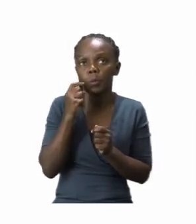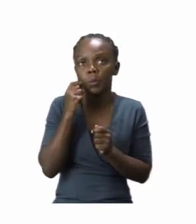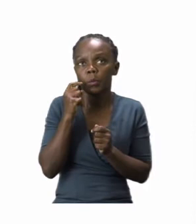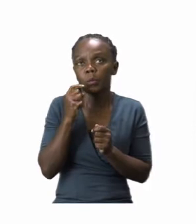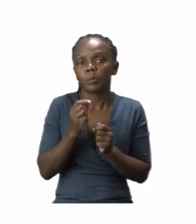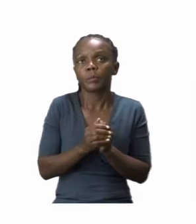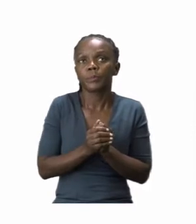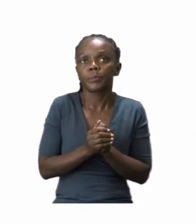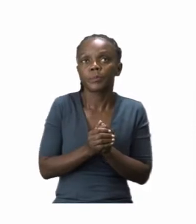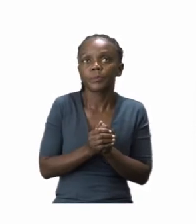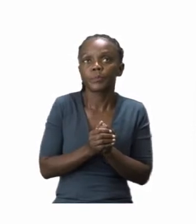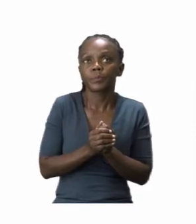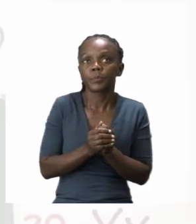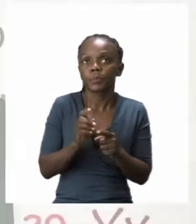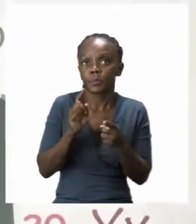House.